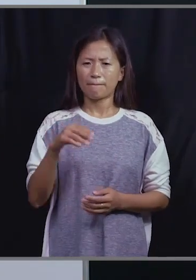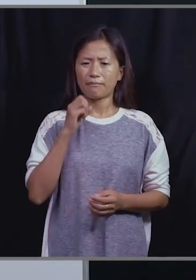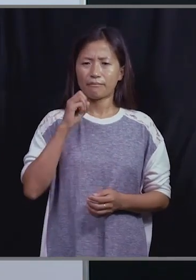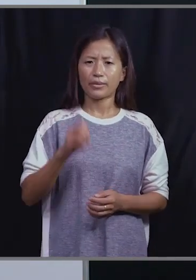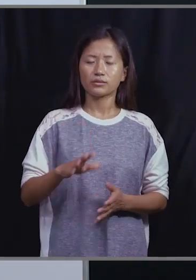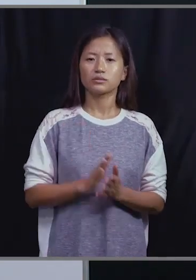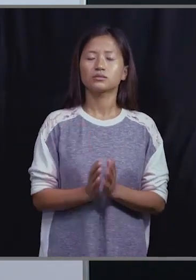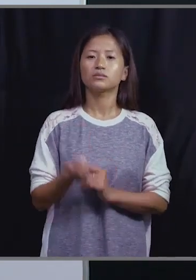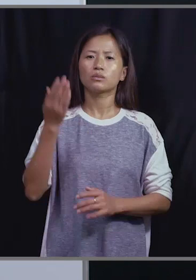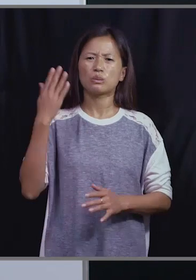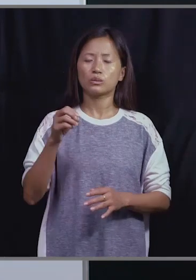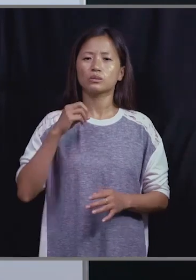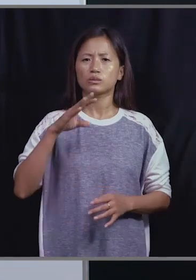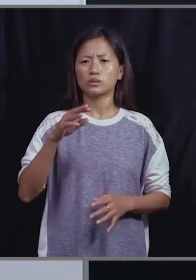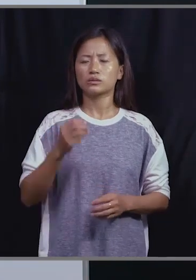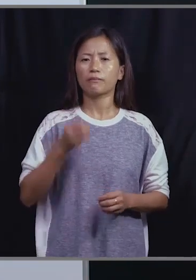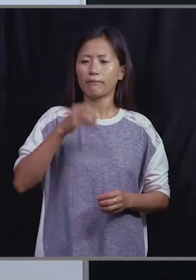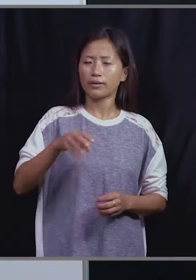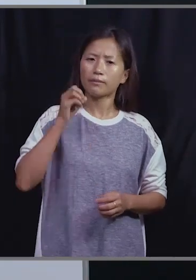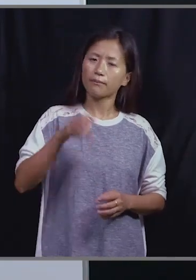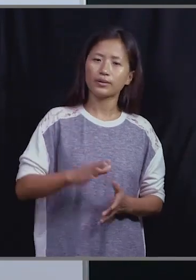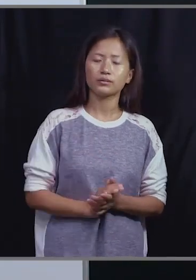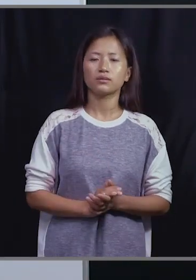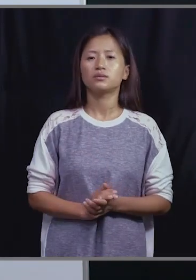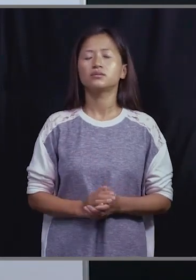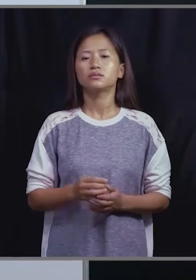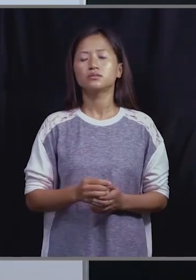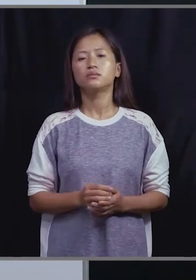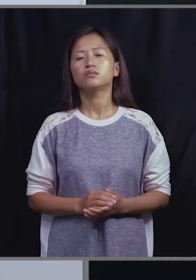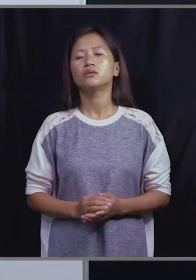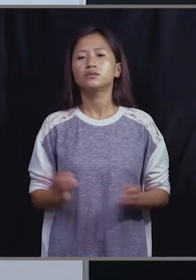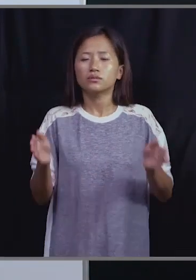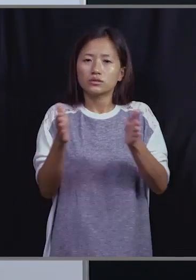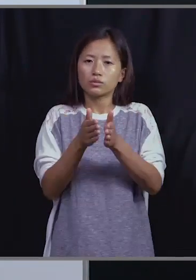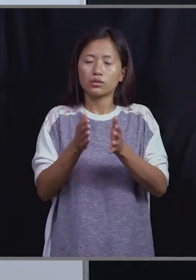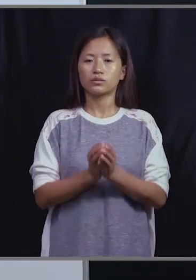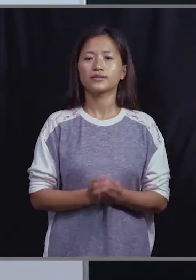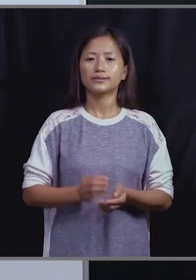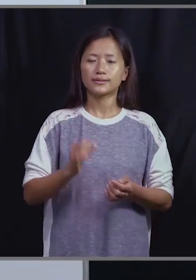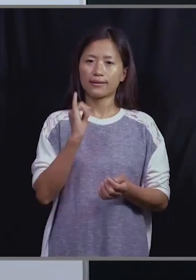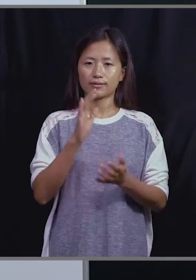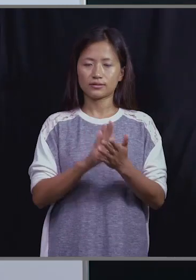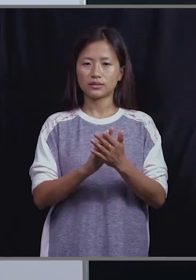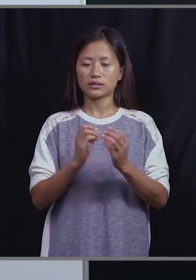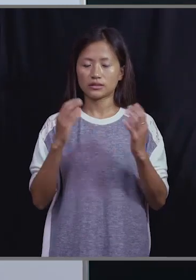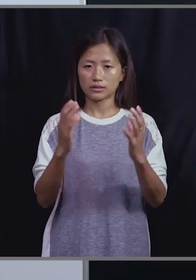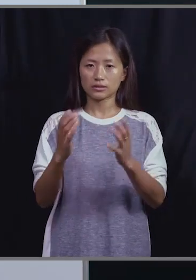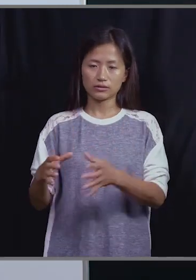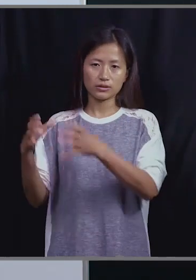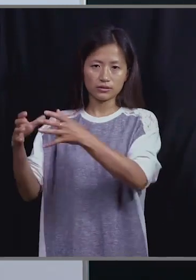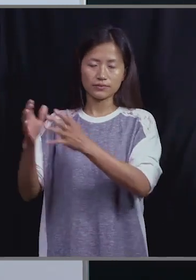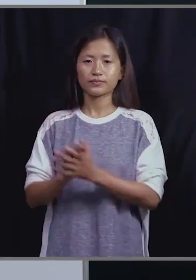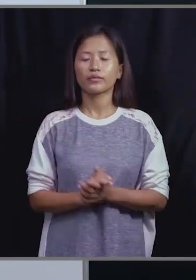even the food situation here, it turns from bad to worse because the smaller industries were not given the opportunity to